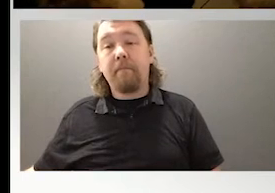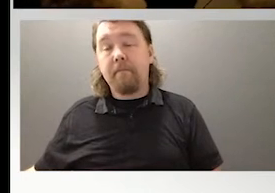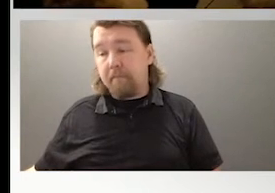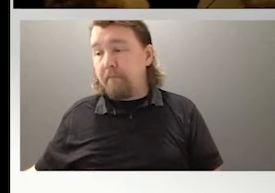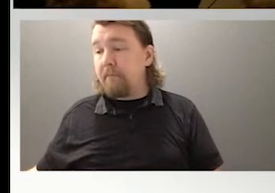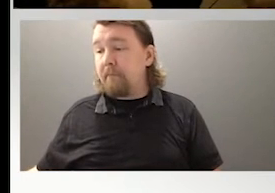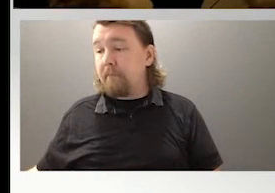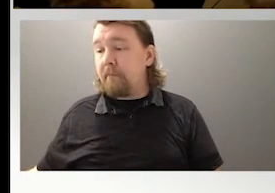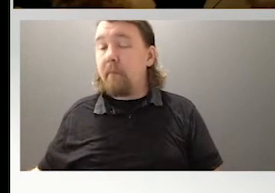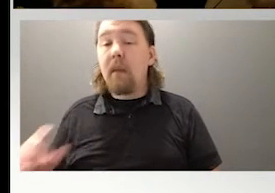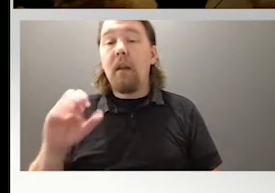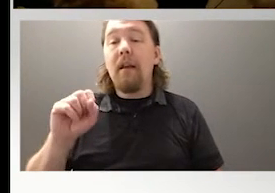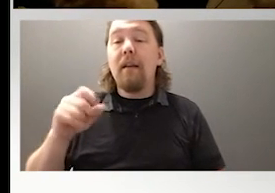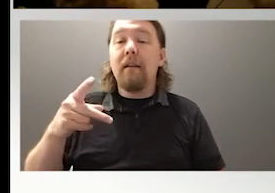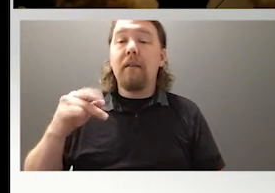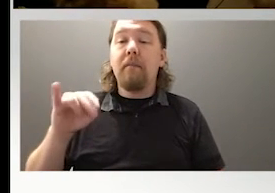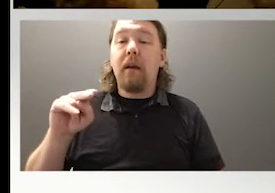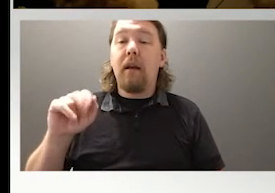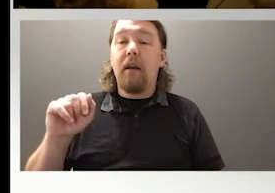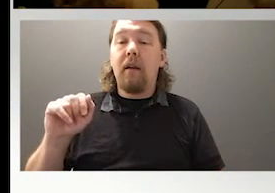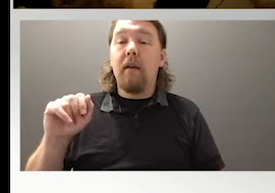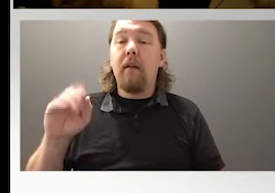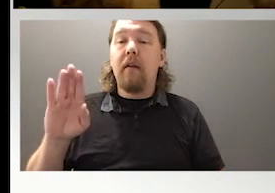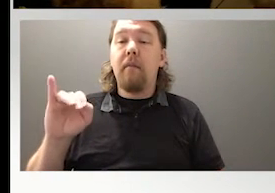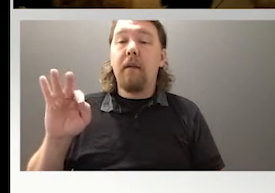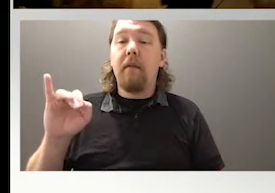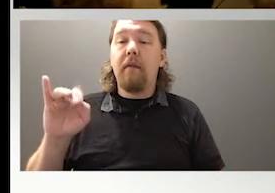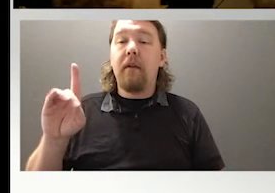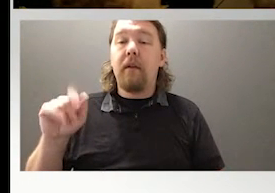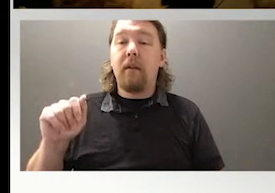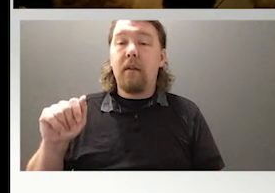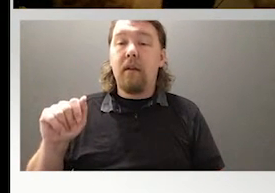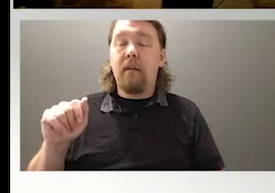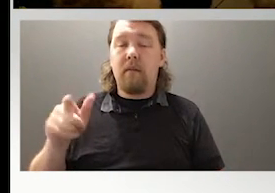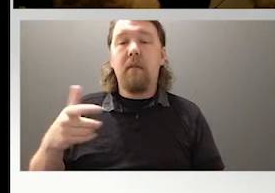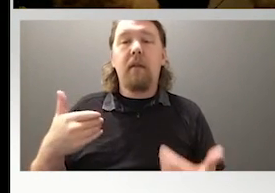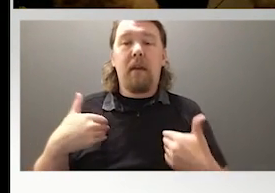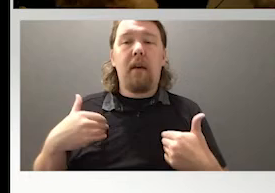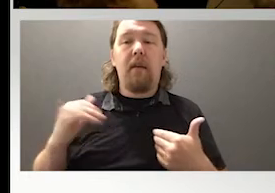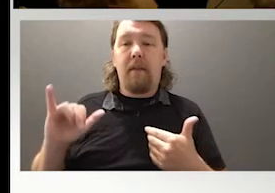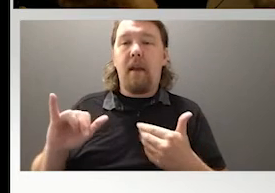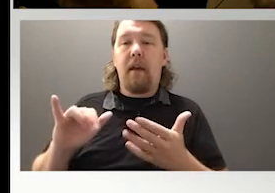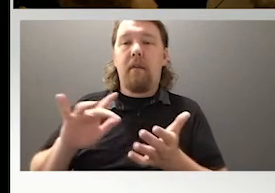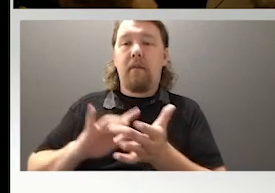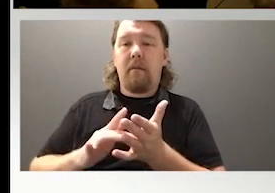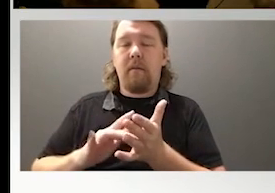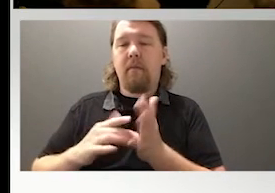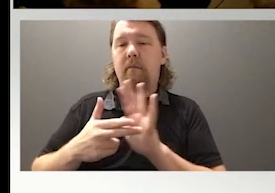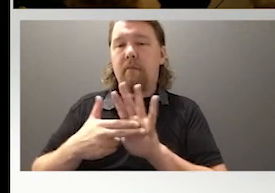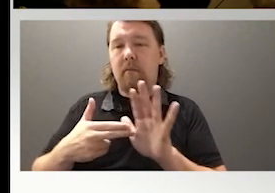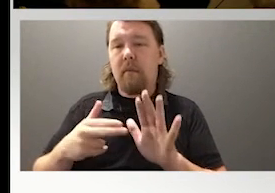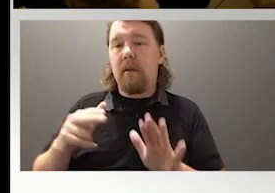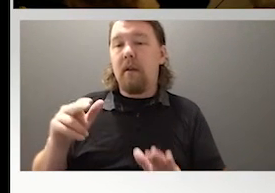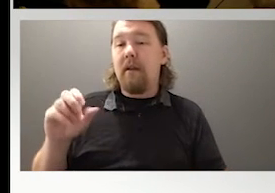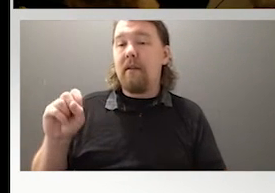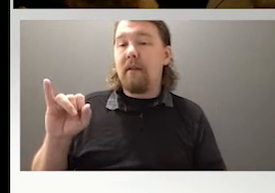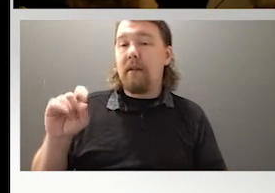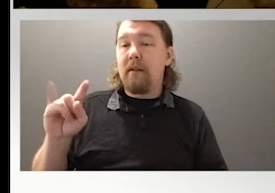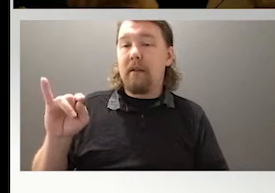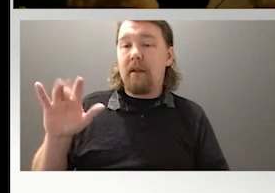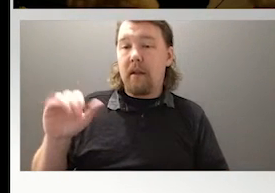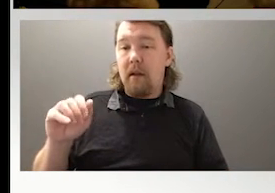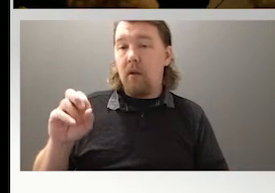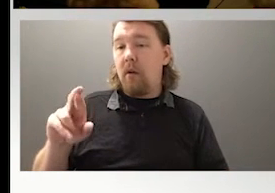All right, so for spina bifida, individuals with spina bifida have a medical diagnosis of spina bifida cystica or